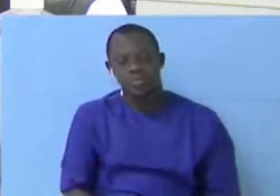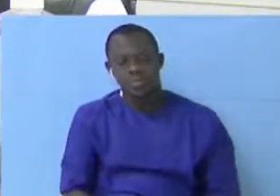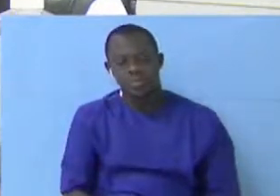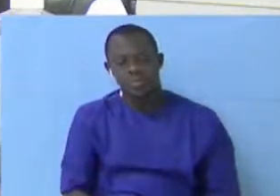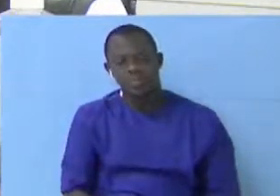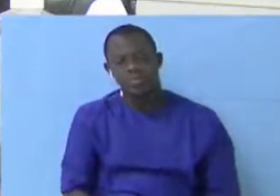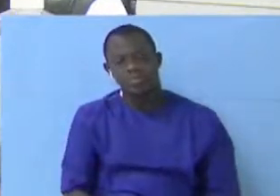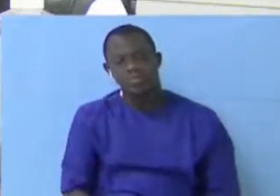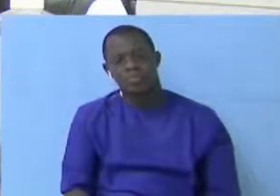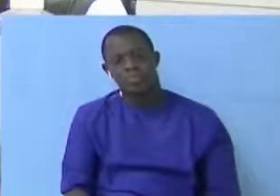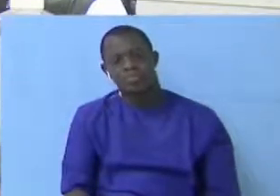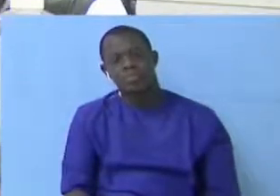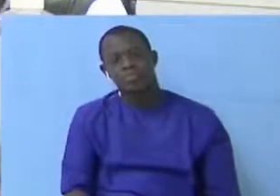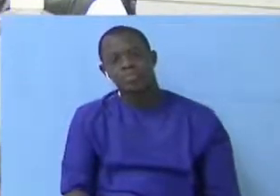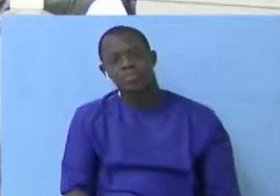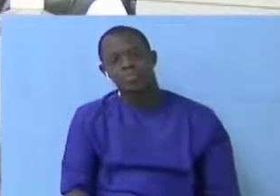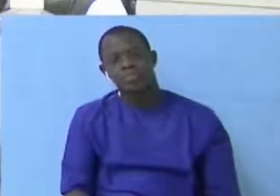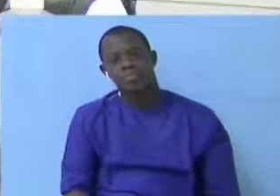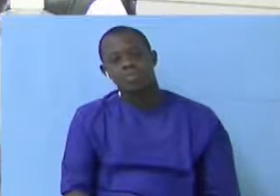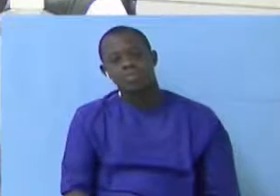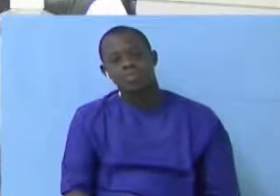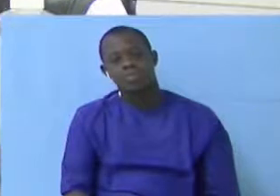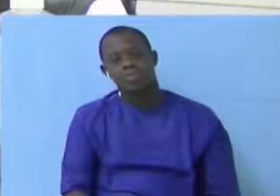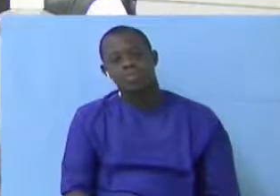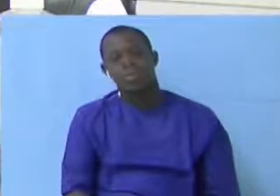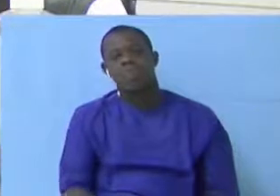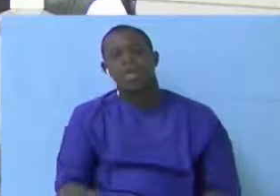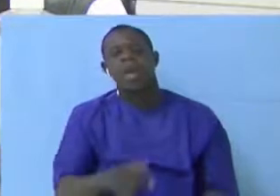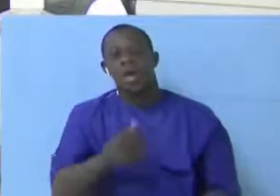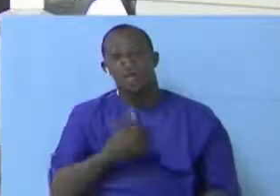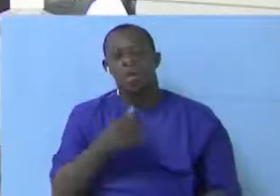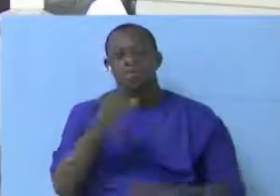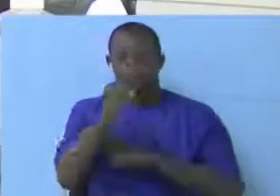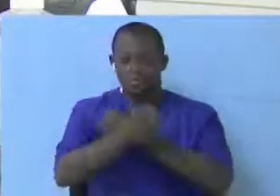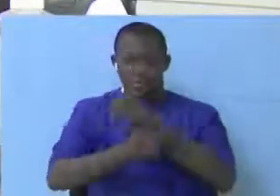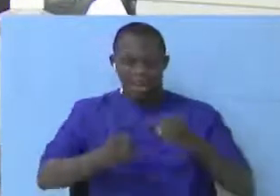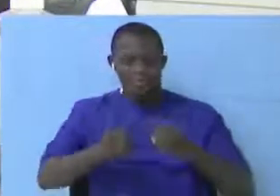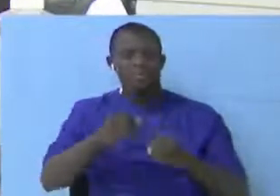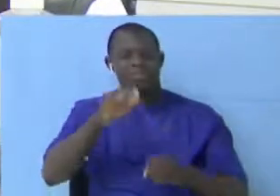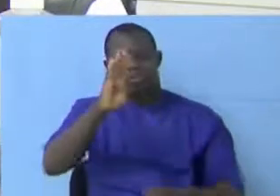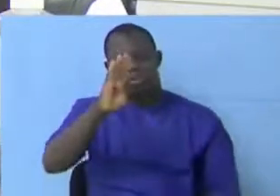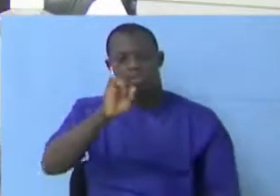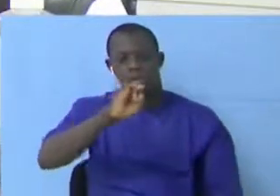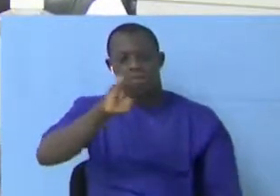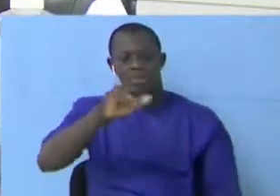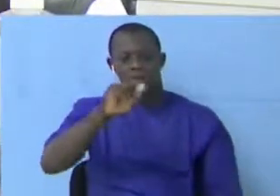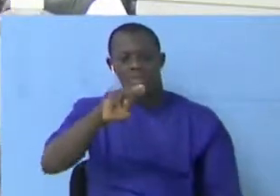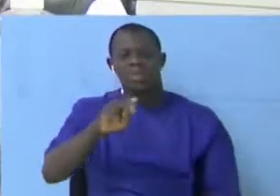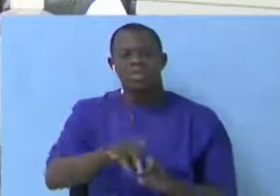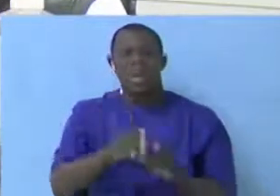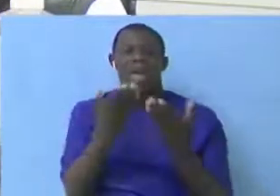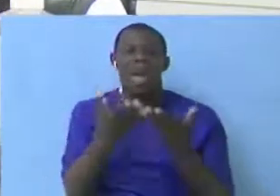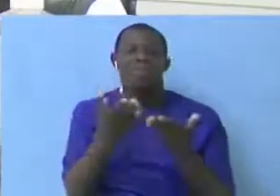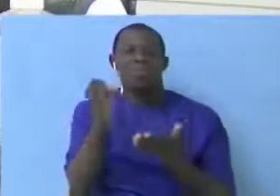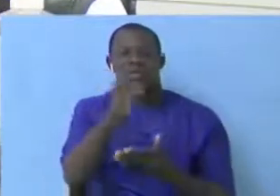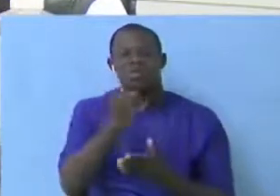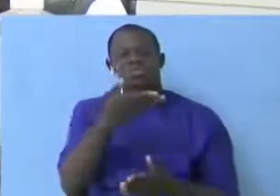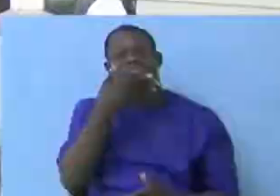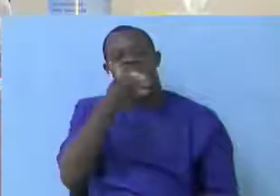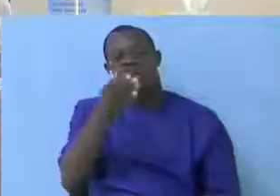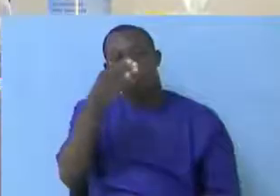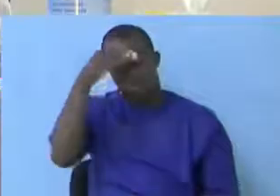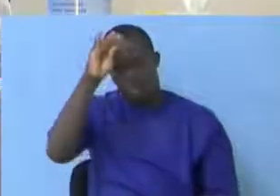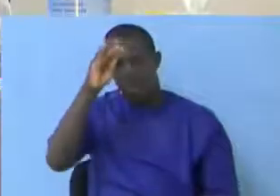know, I tied Bojang's hands. na bojang bulo Well, he's a small boy. kadu mundin Mr. Witness,